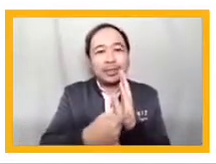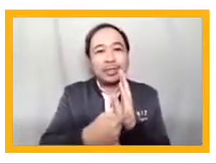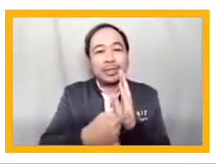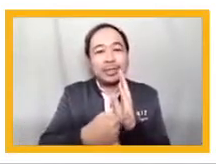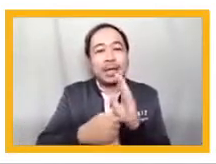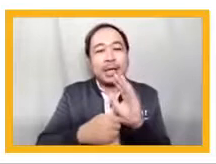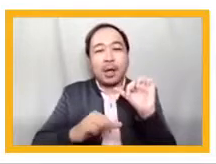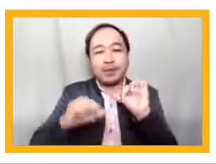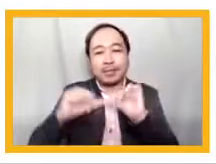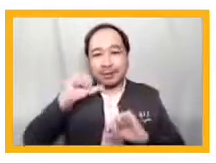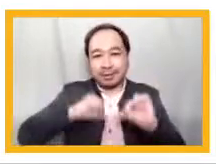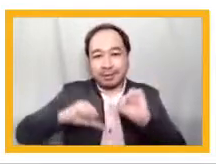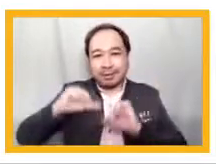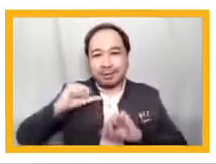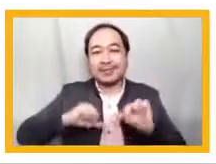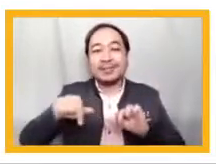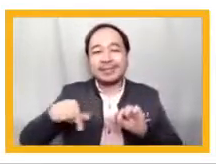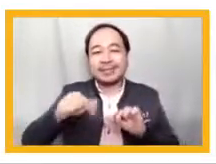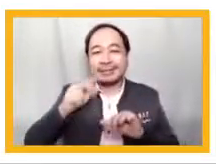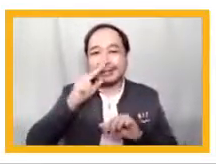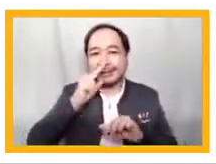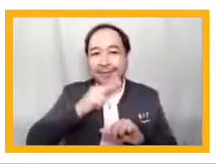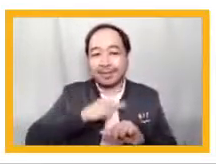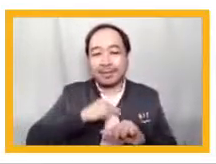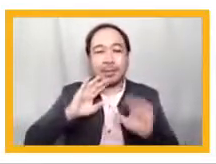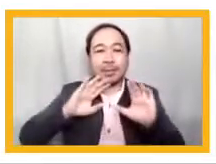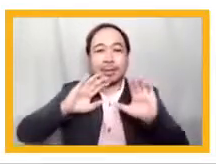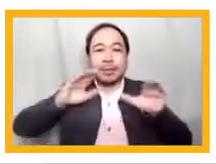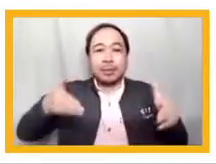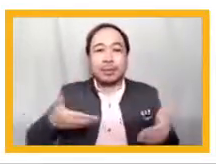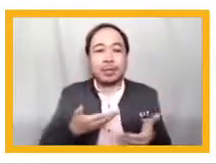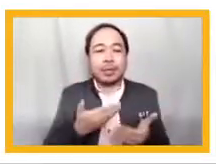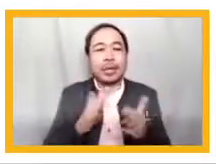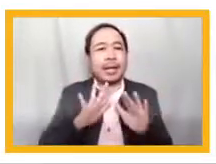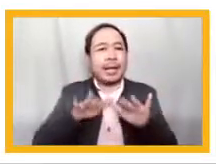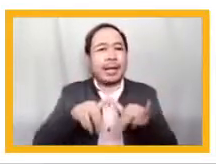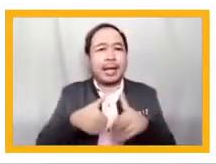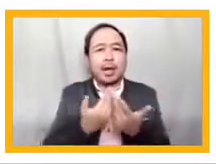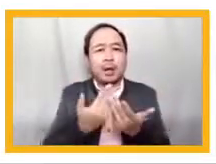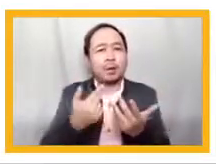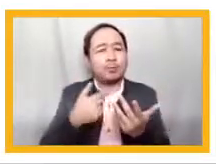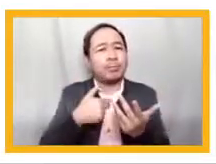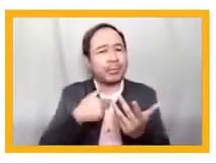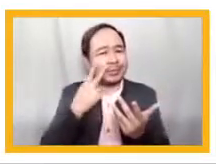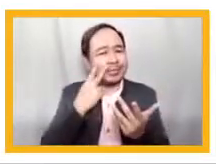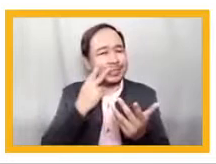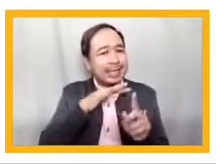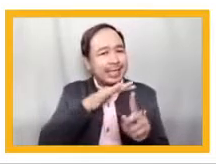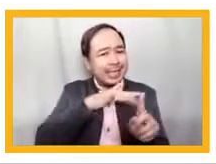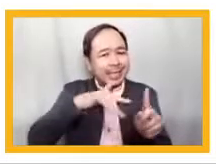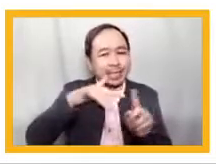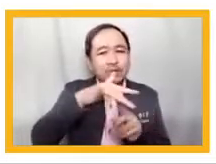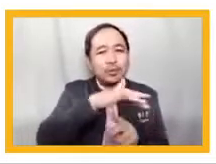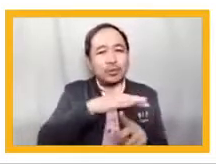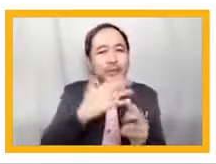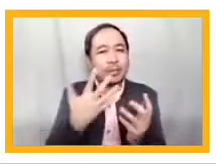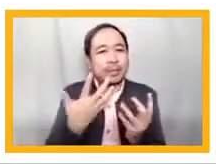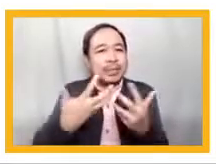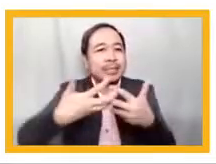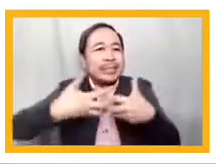the how our ministry to introduce the ecosystem to support for